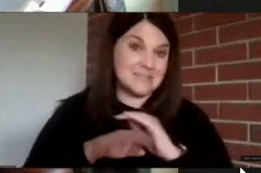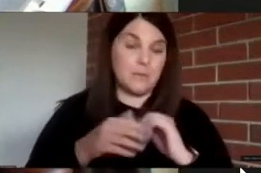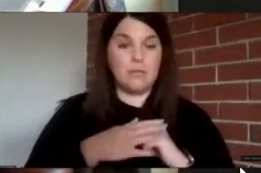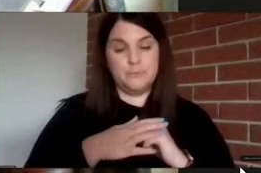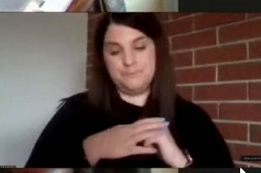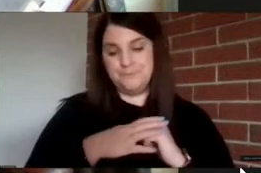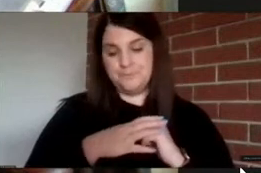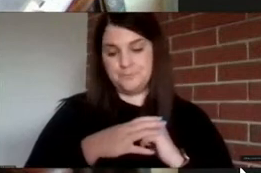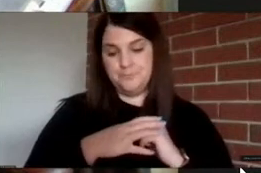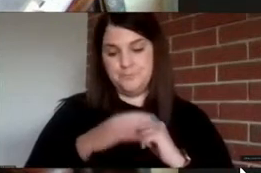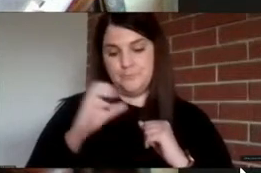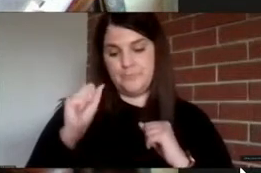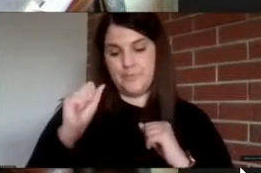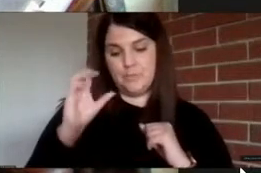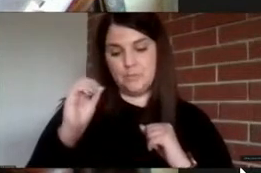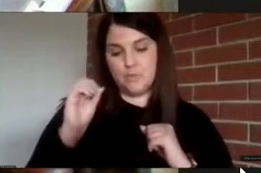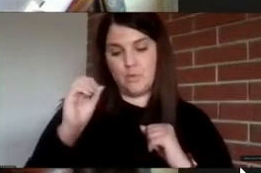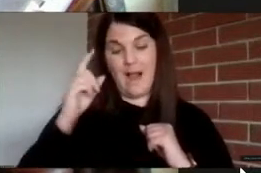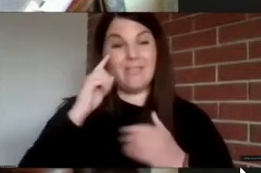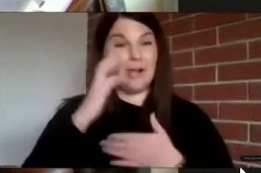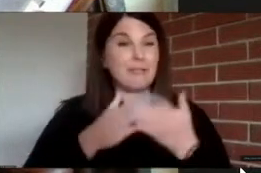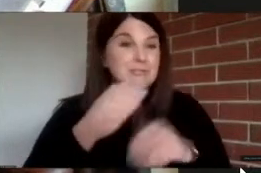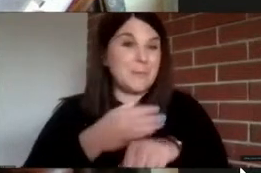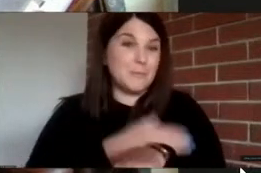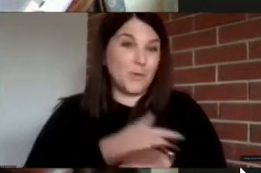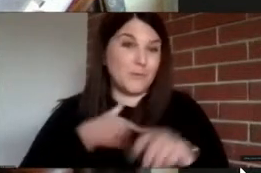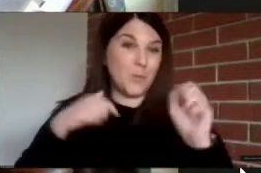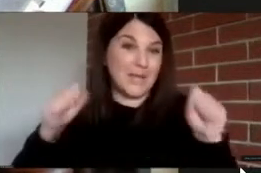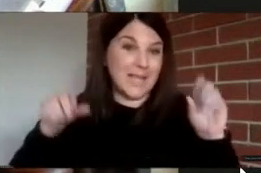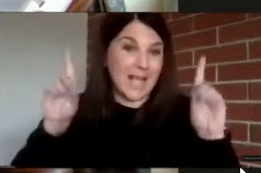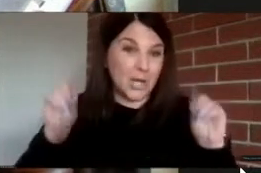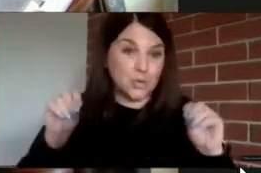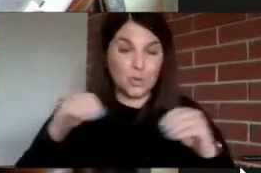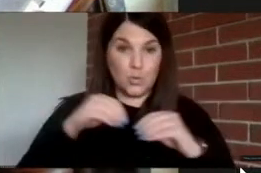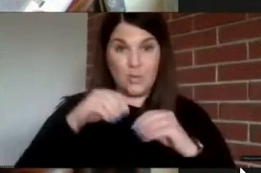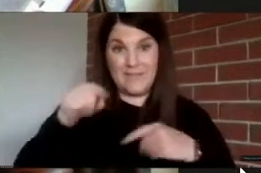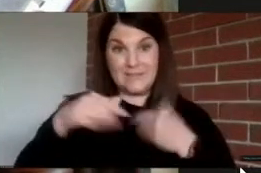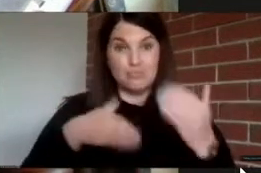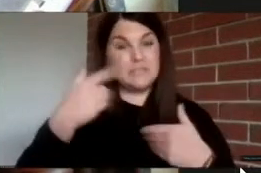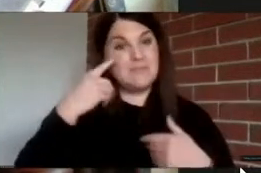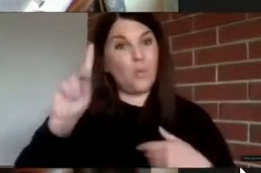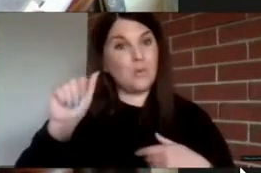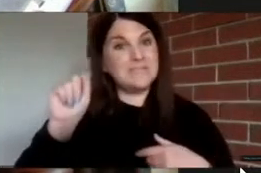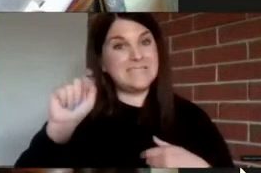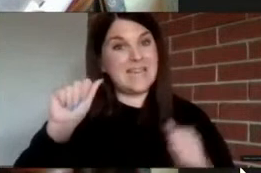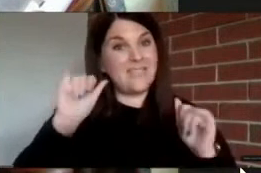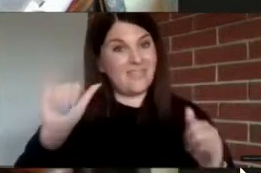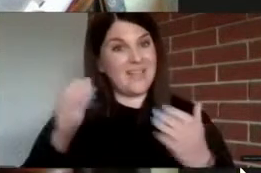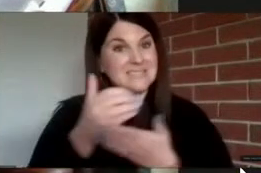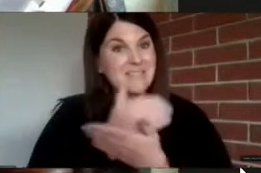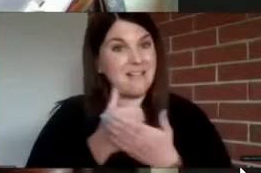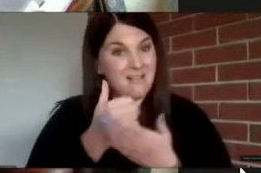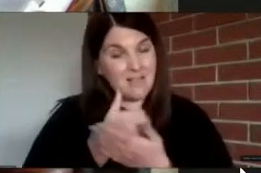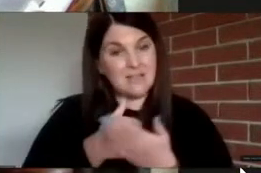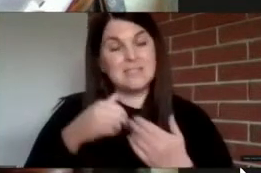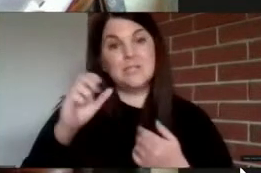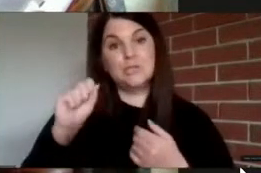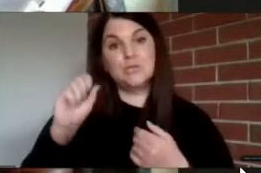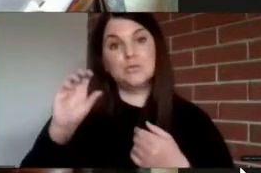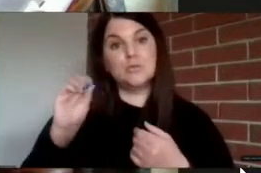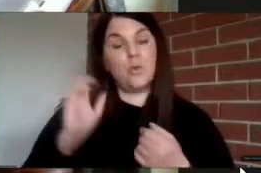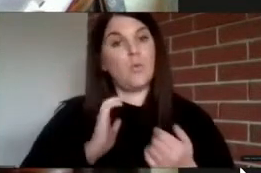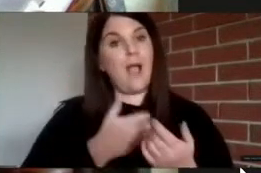so I think there is some improvement that we can do in the process for already data that is being collected, so that